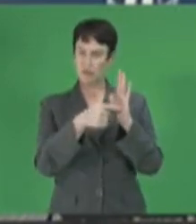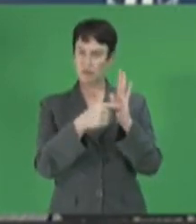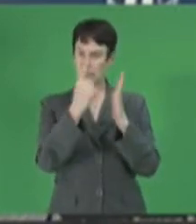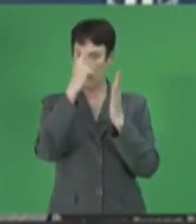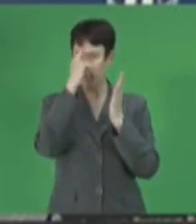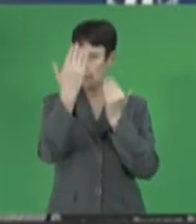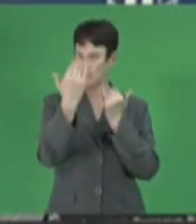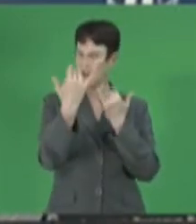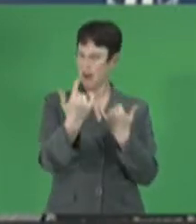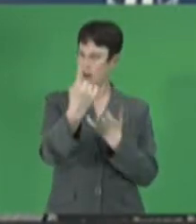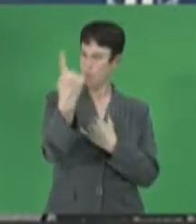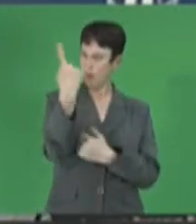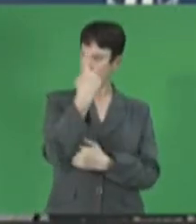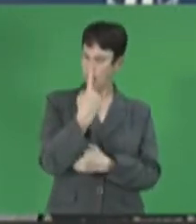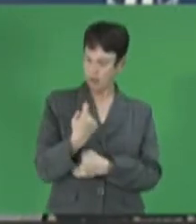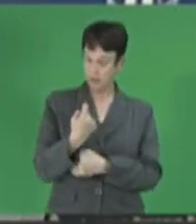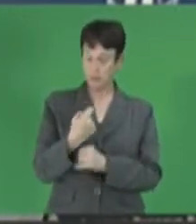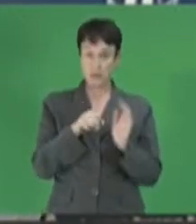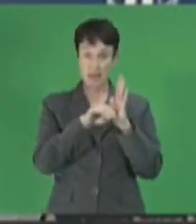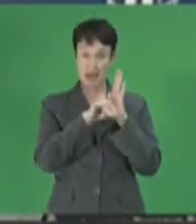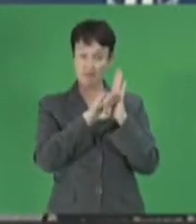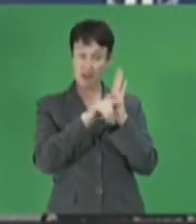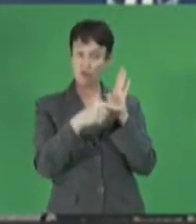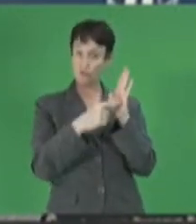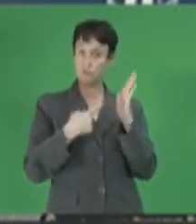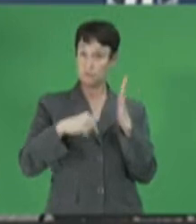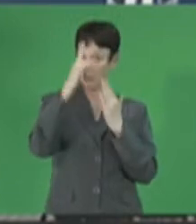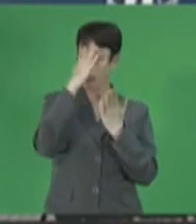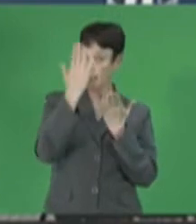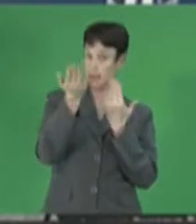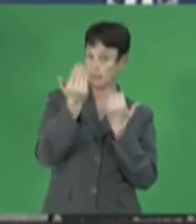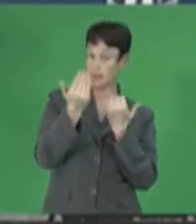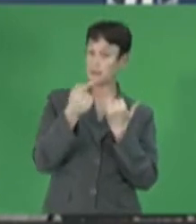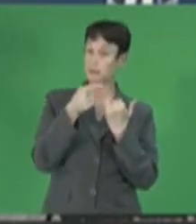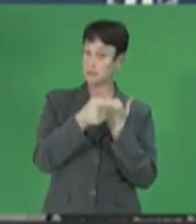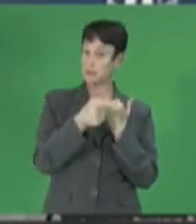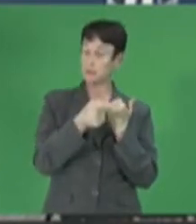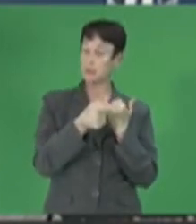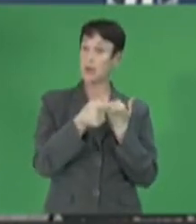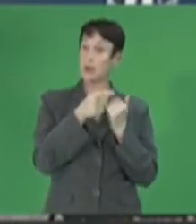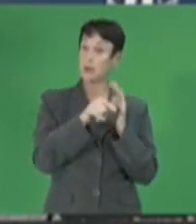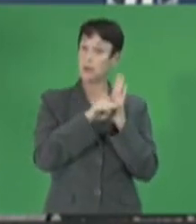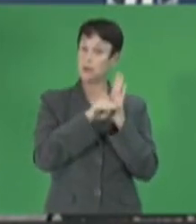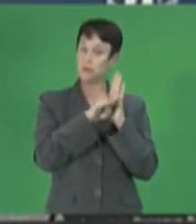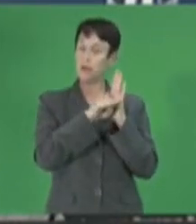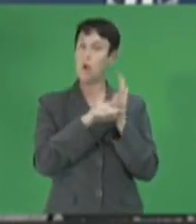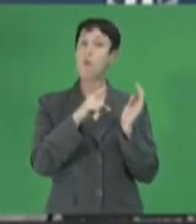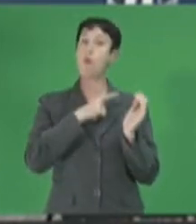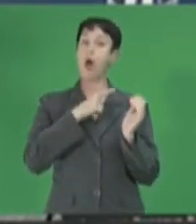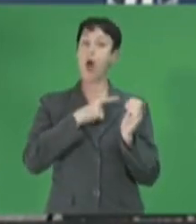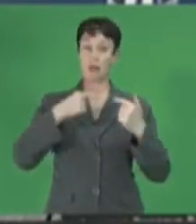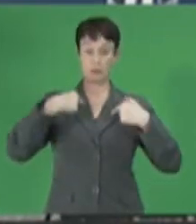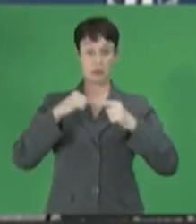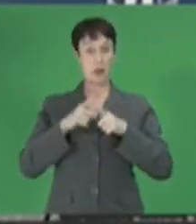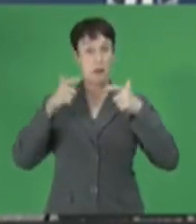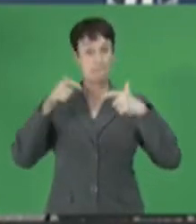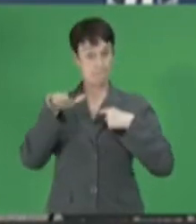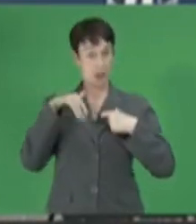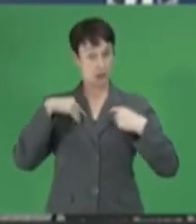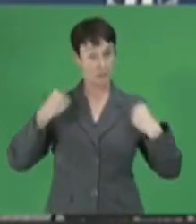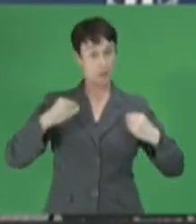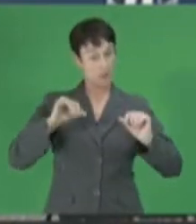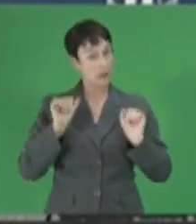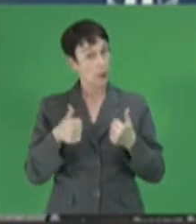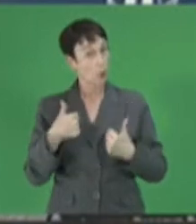whether inflation expectations are a success of the SAB. Well, that plays